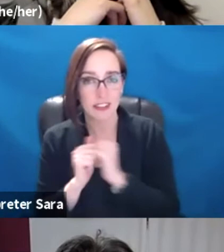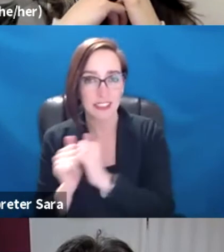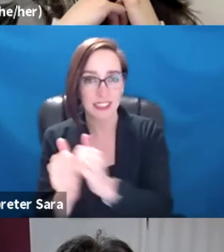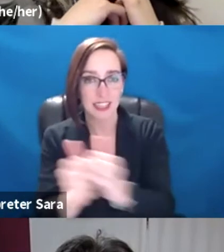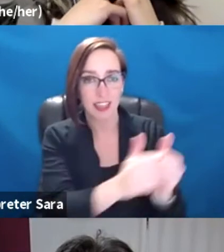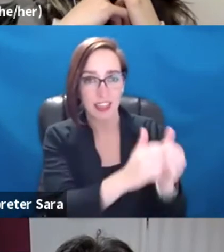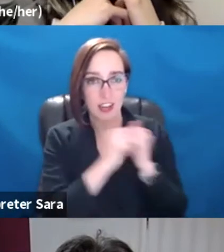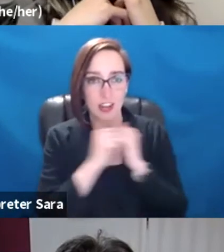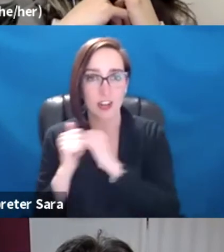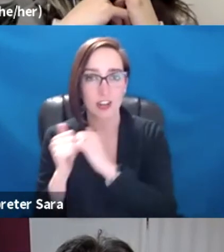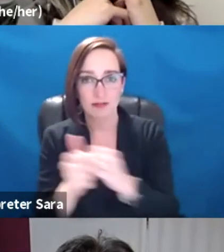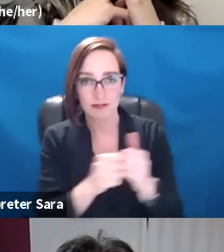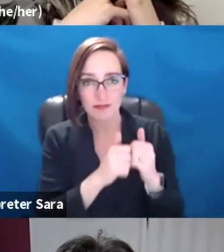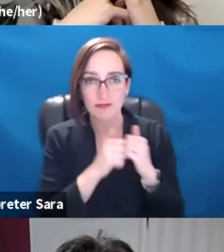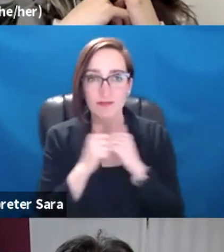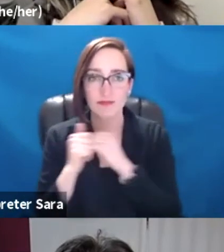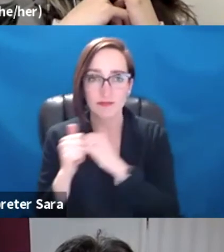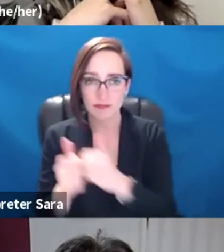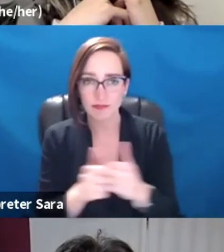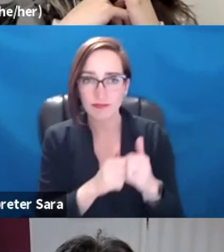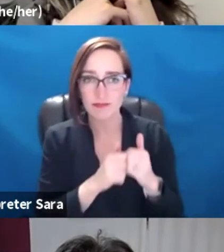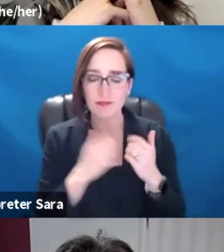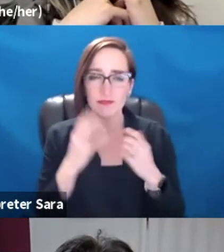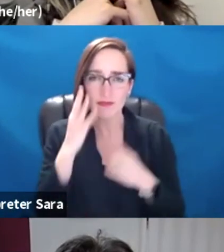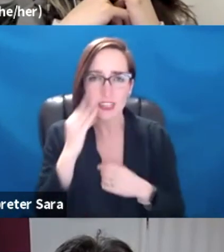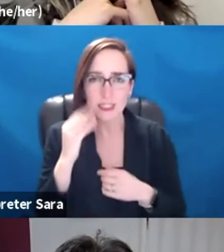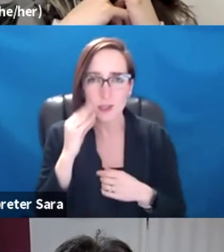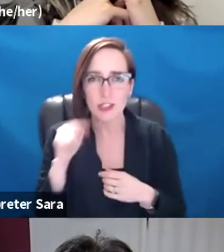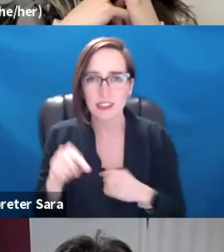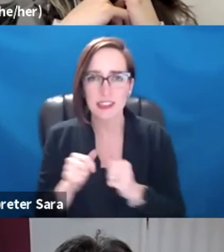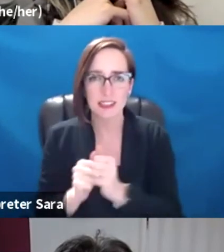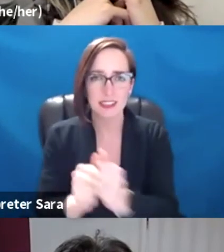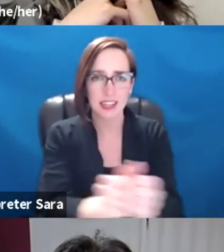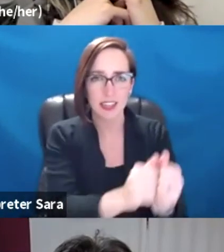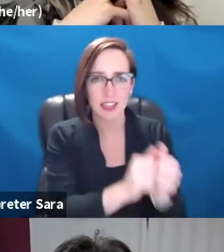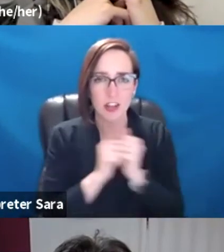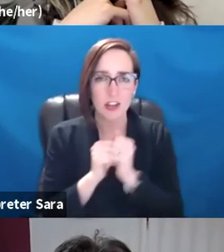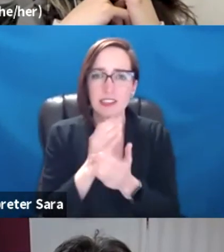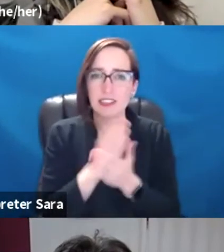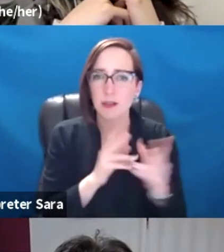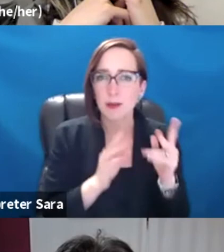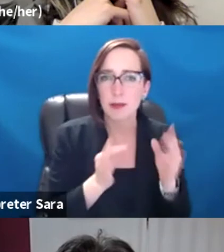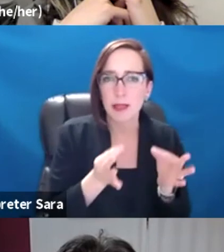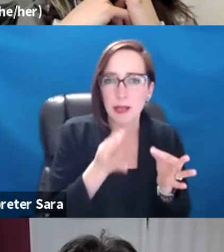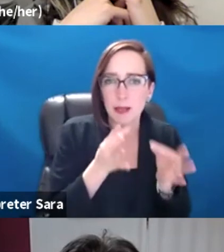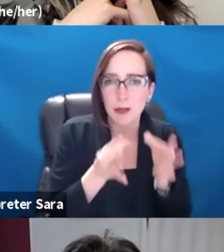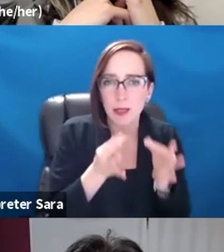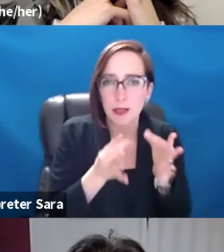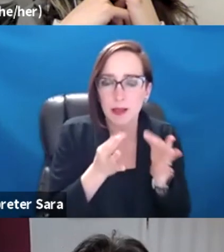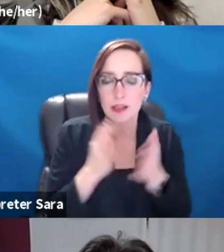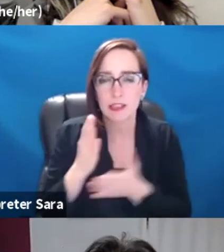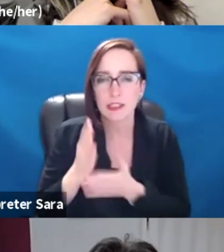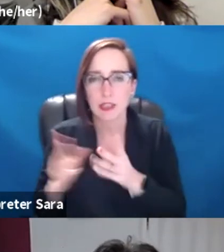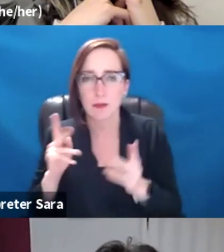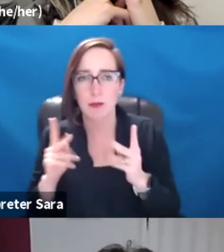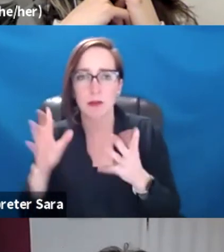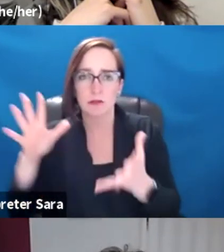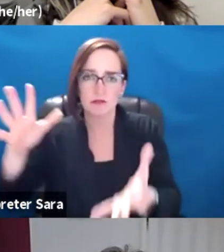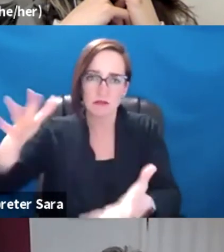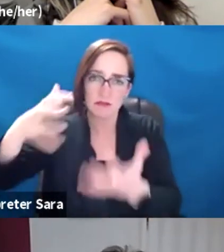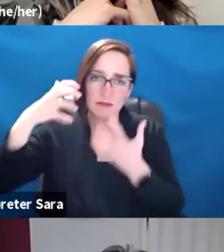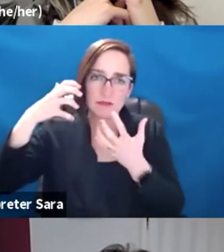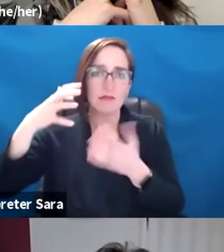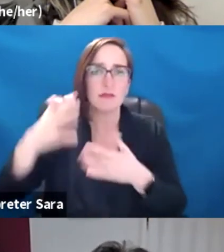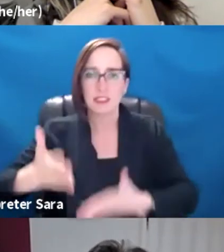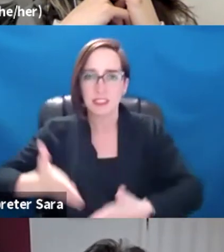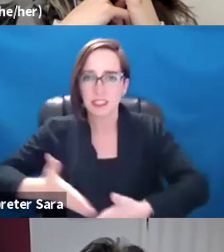eat this meal, whether we are nibbling or taking it all in or smelling it,